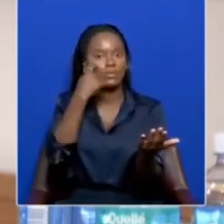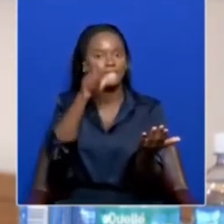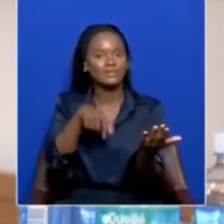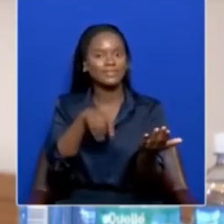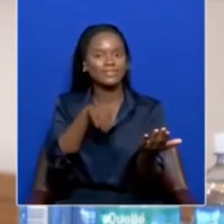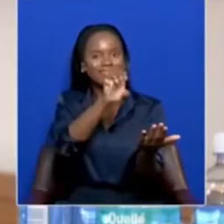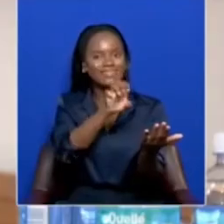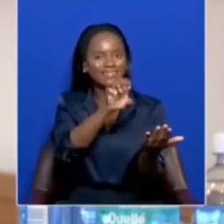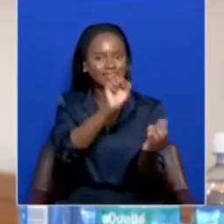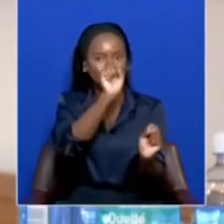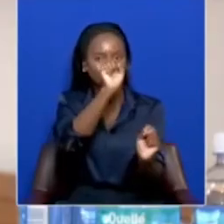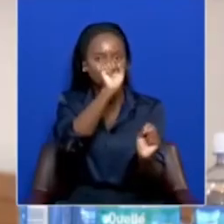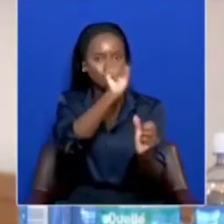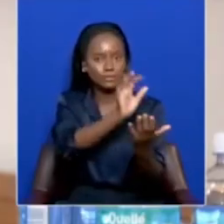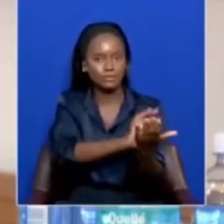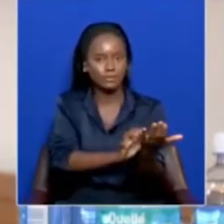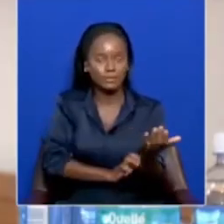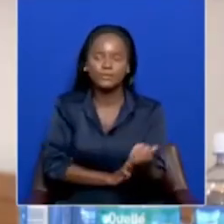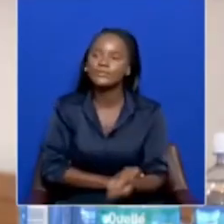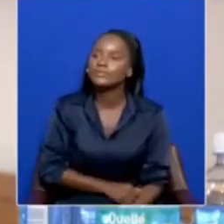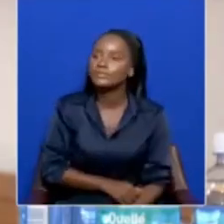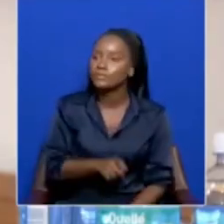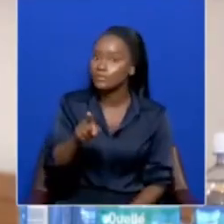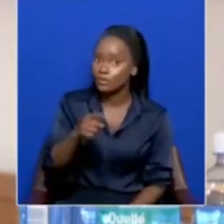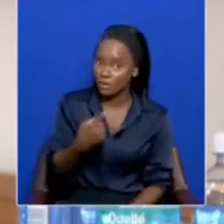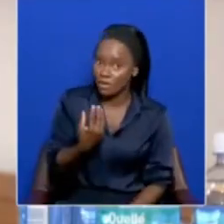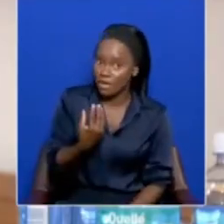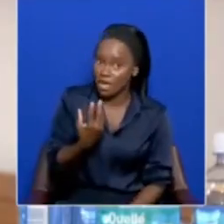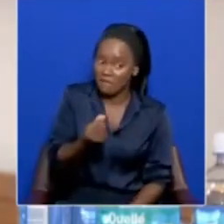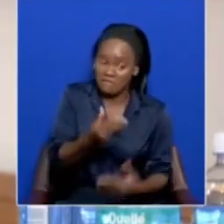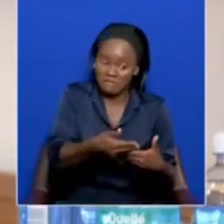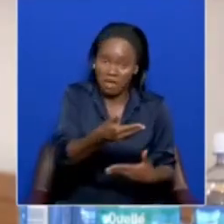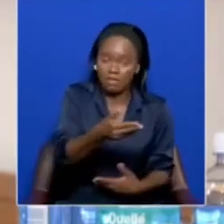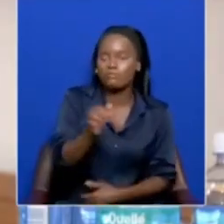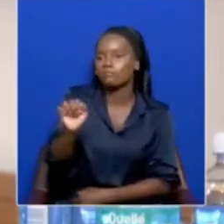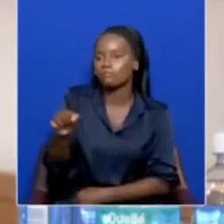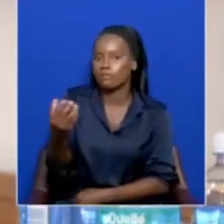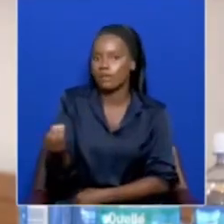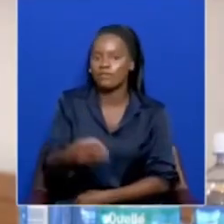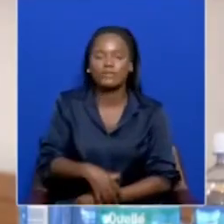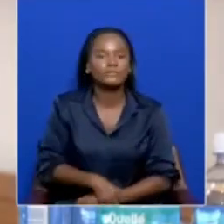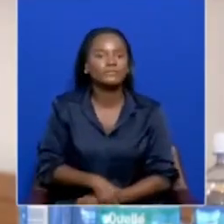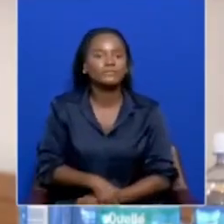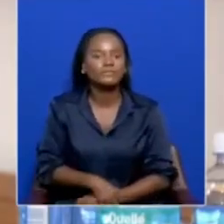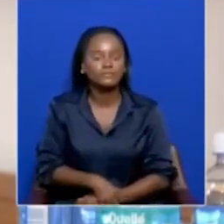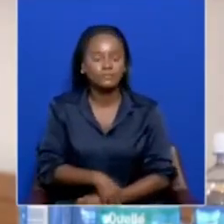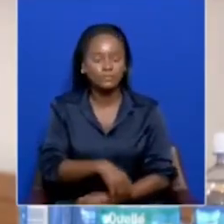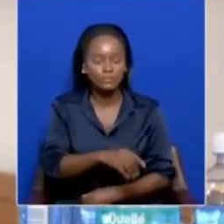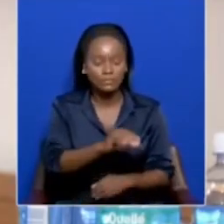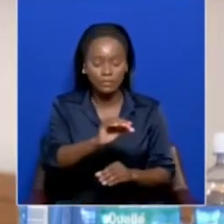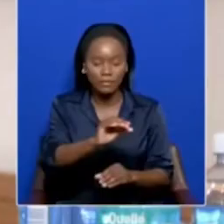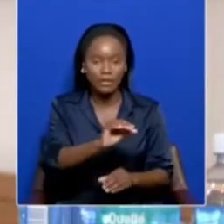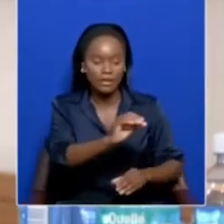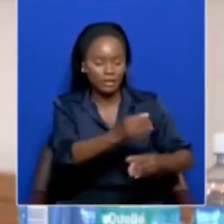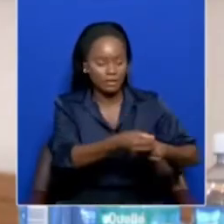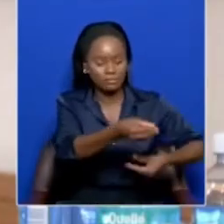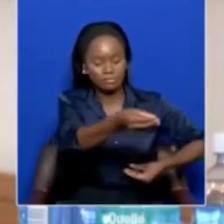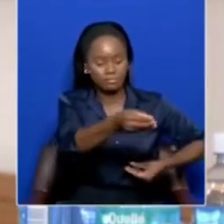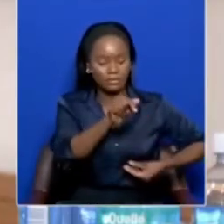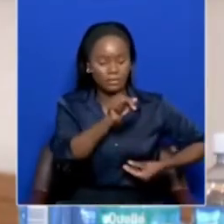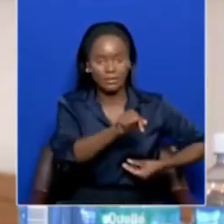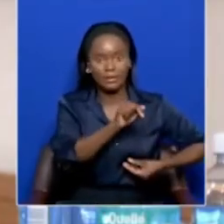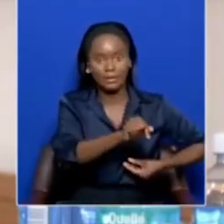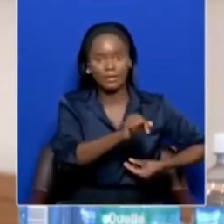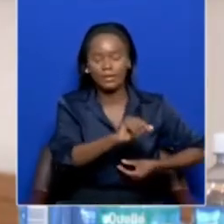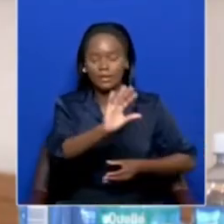Yes, I do. The second file will once again be labeled Witness E, but would read annexures.